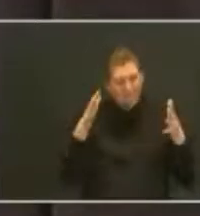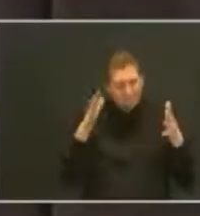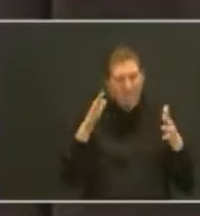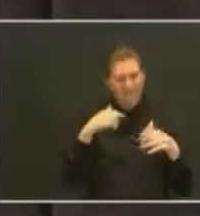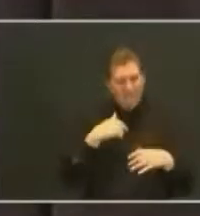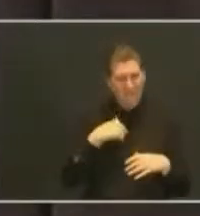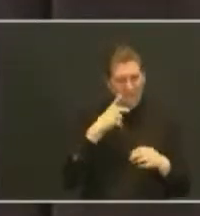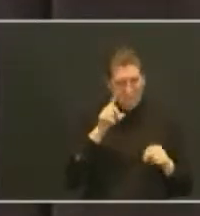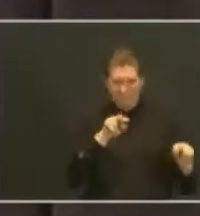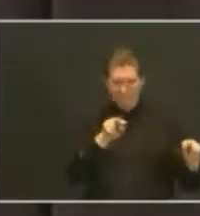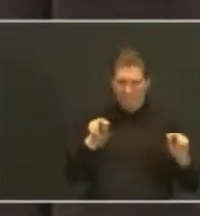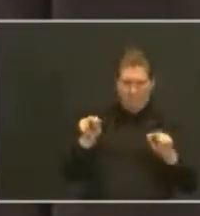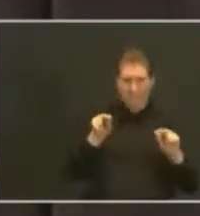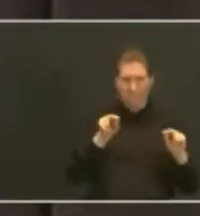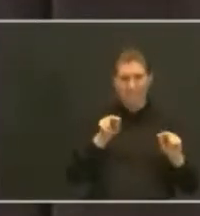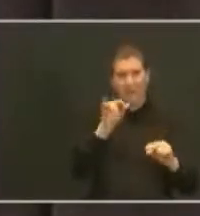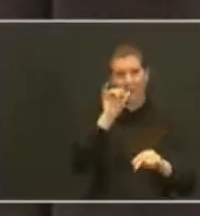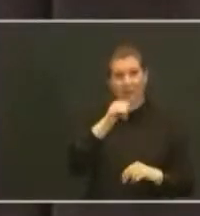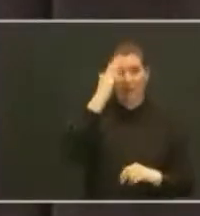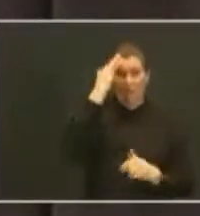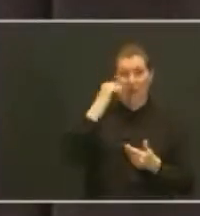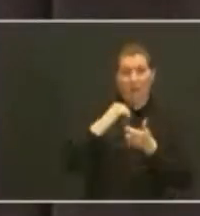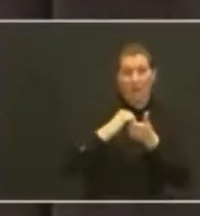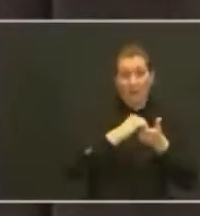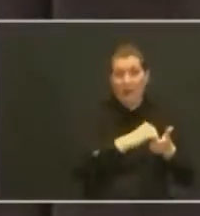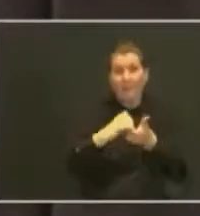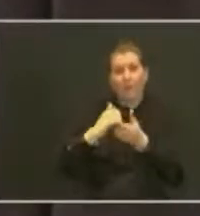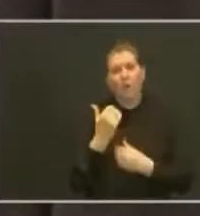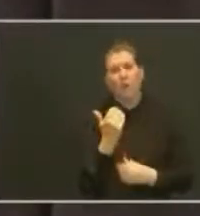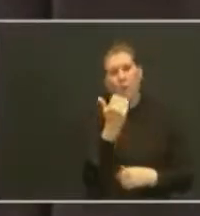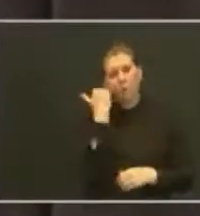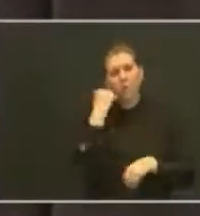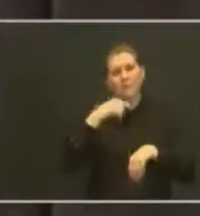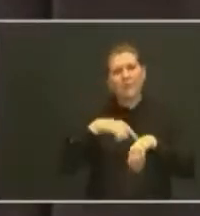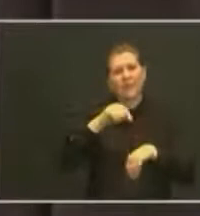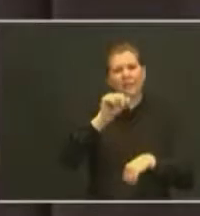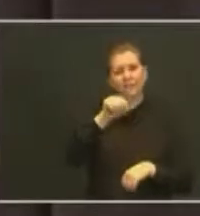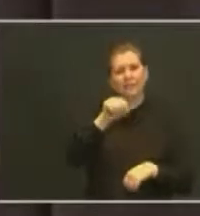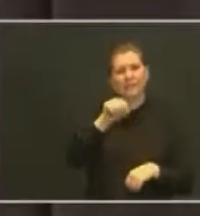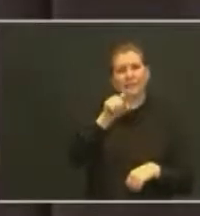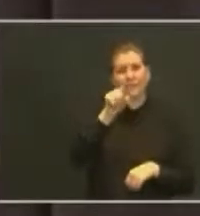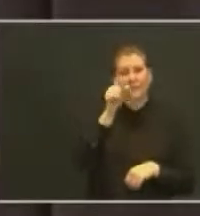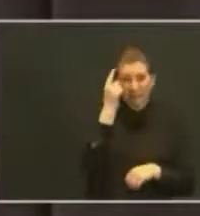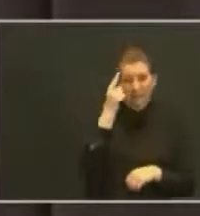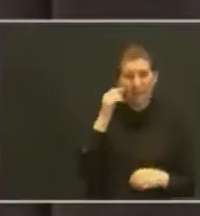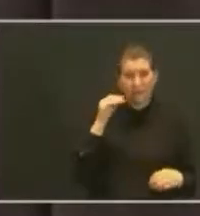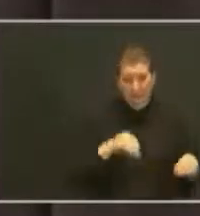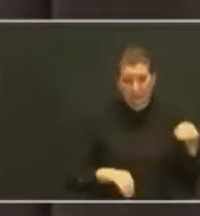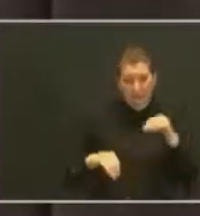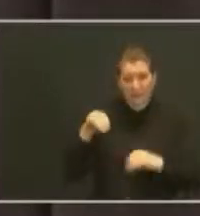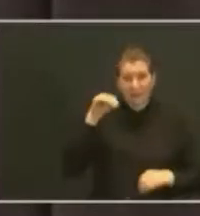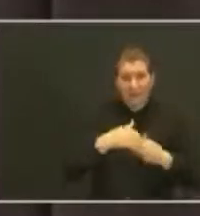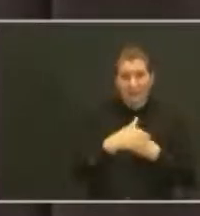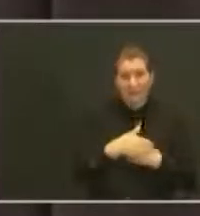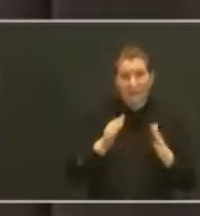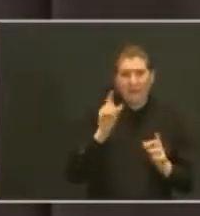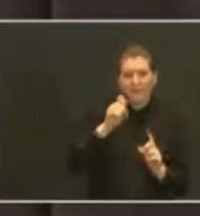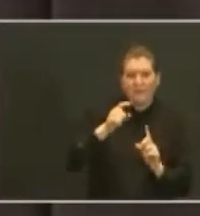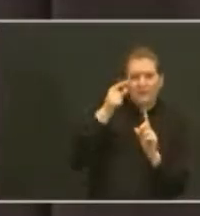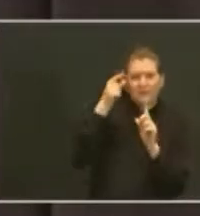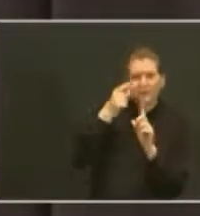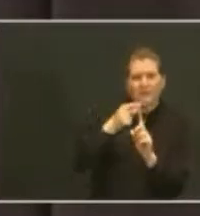partners, that was taking time. You have to package it right, it has to be stored appropriately. That is what contributed to that sort